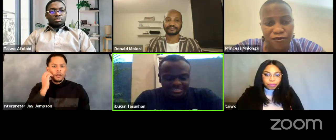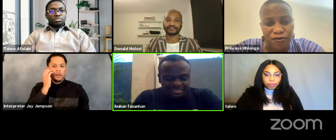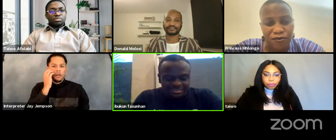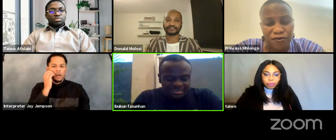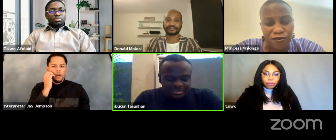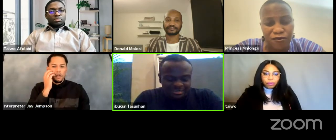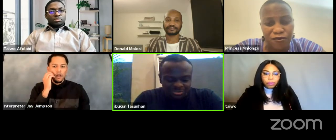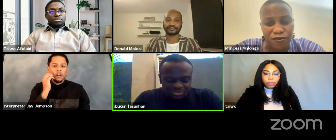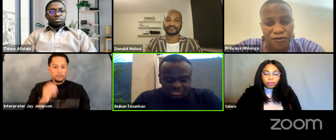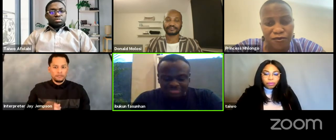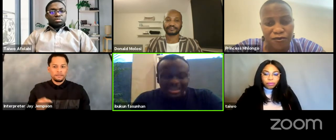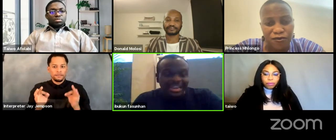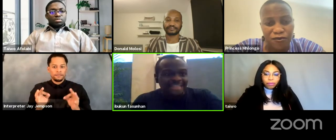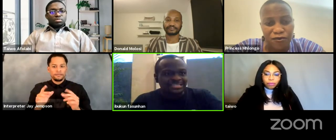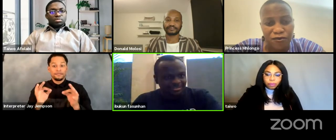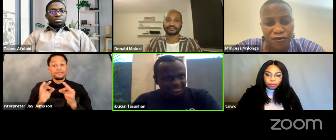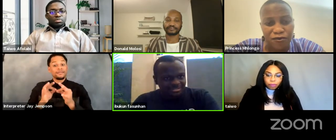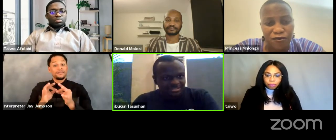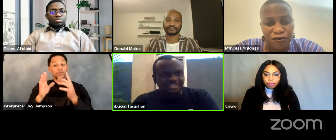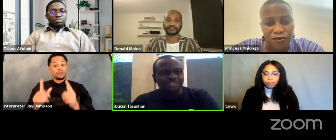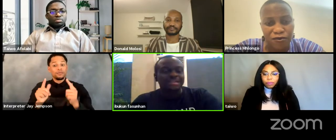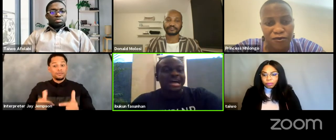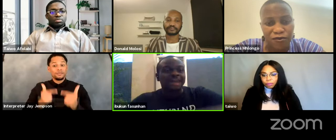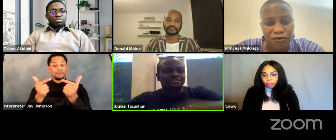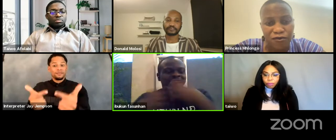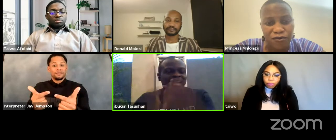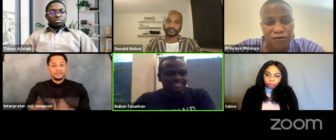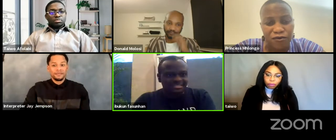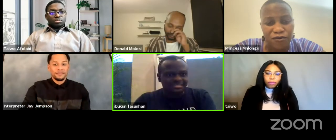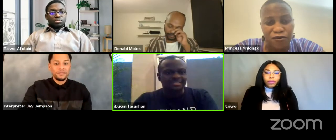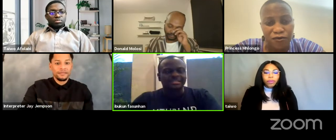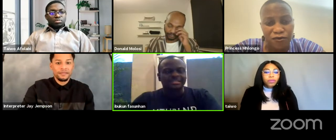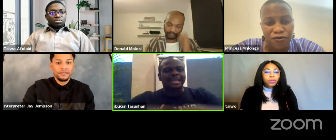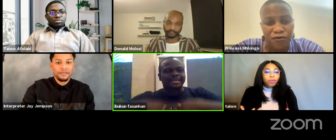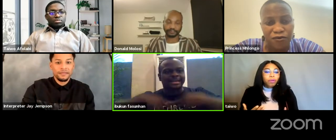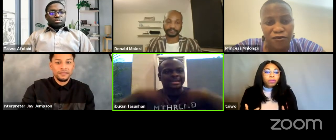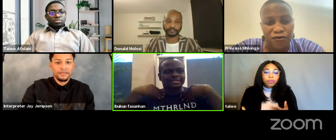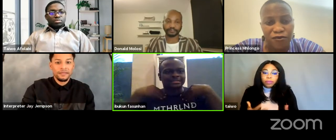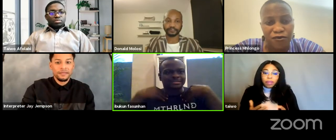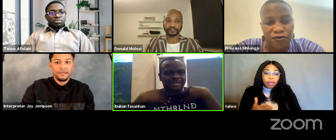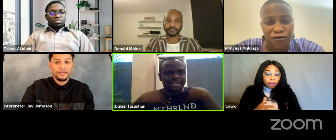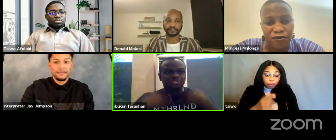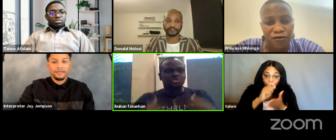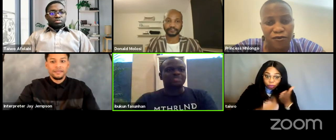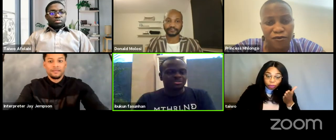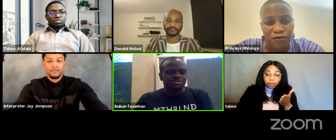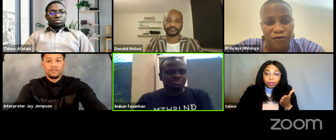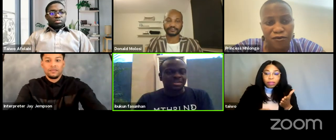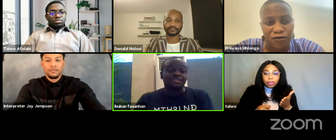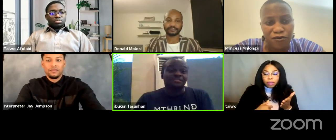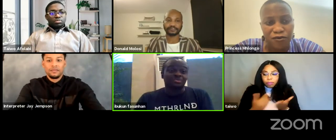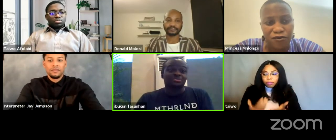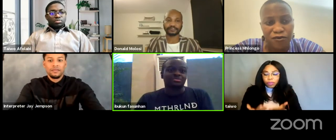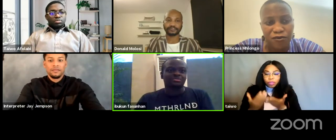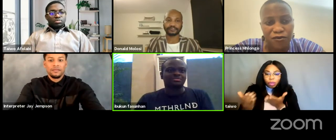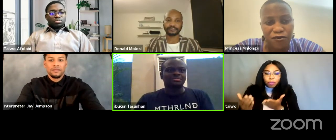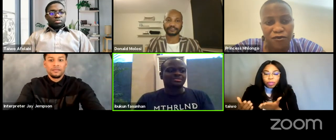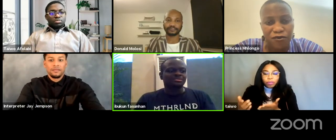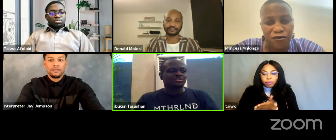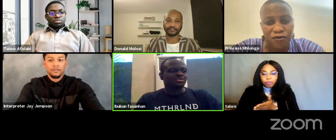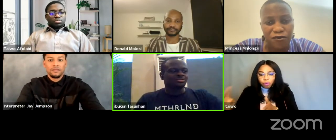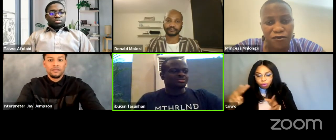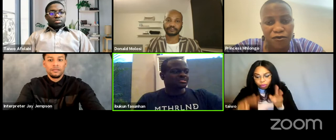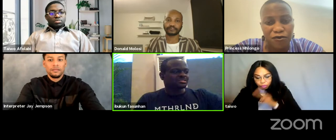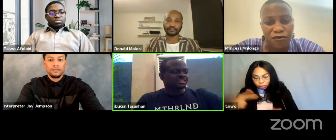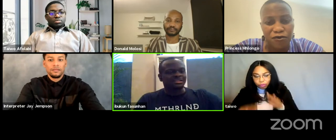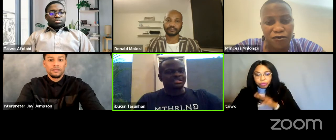start constructing my lines and everything. Then even after writing, I submit it to peer reviews. You know?